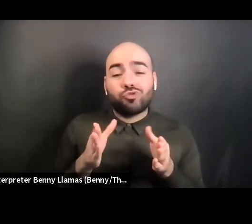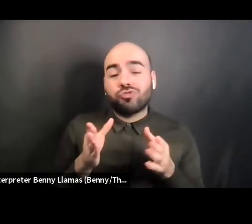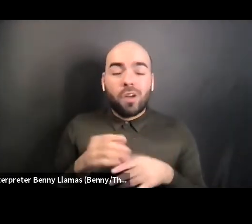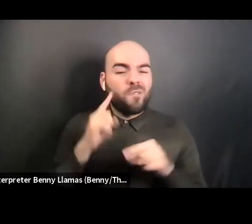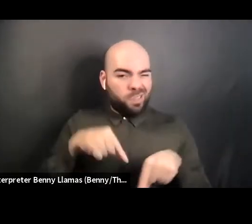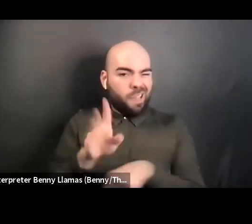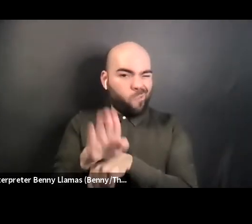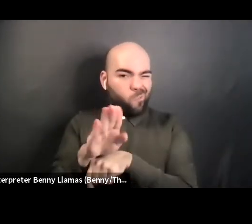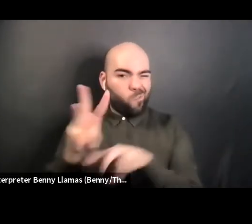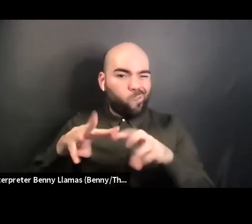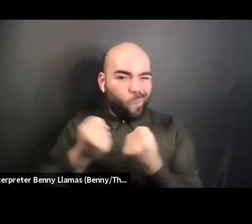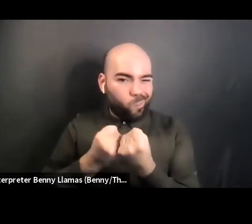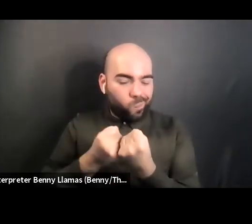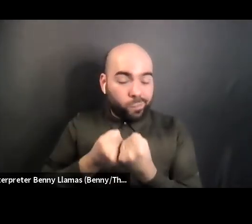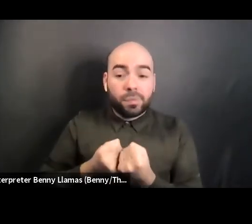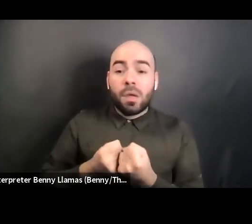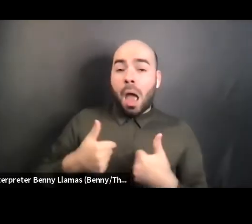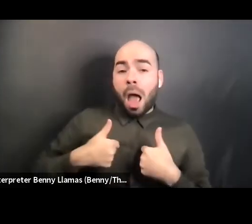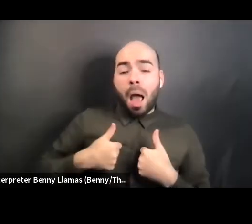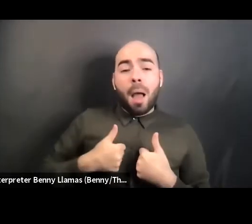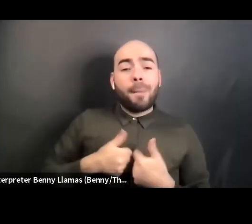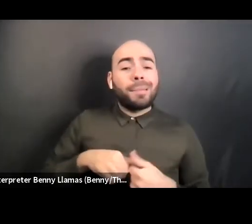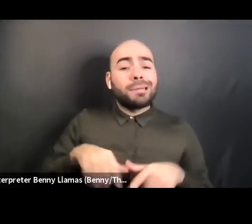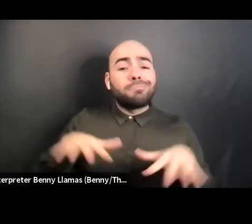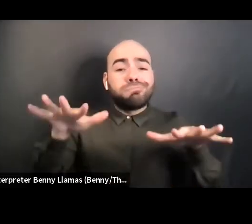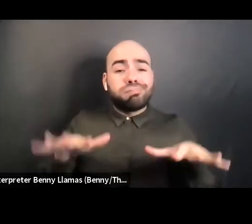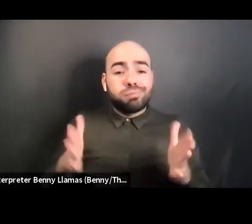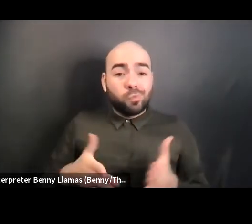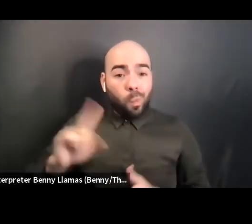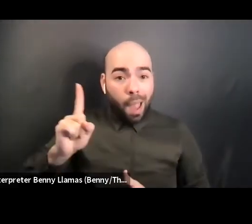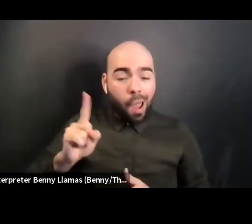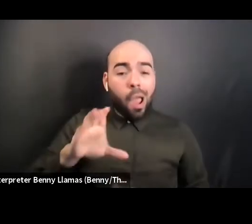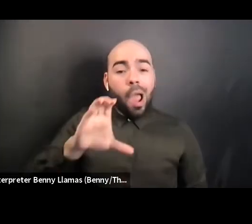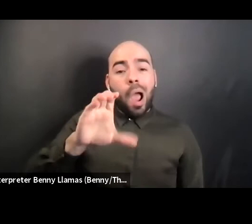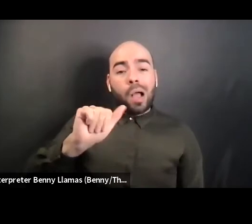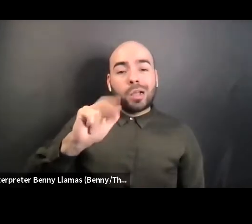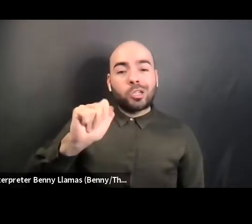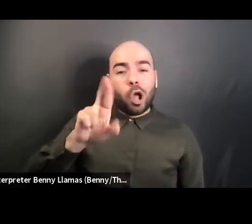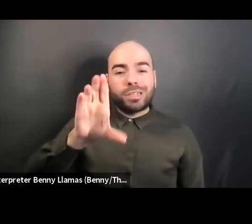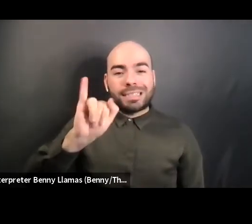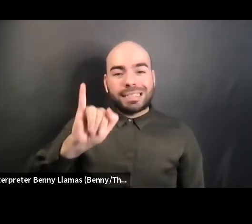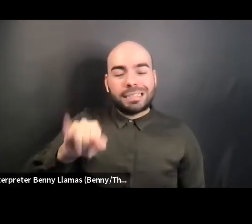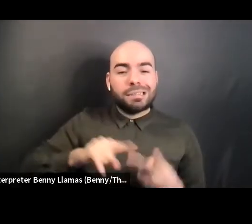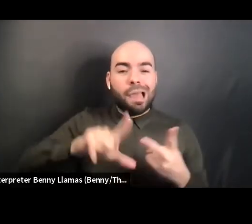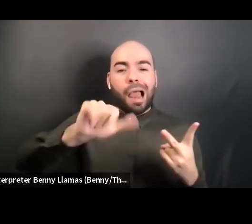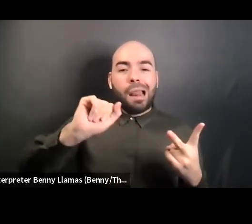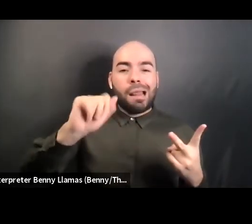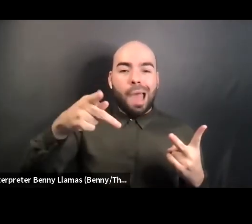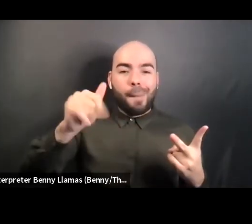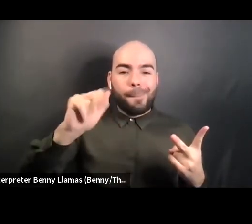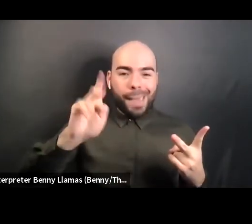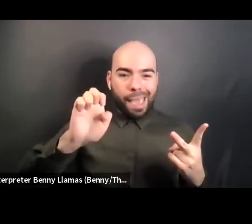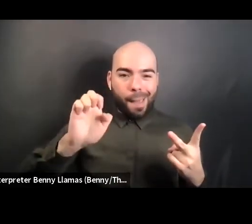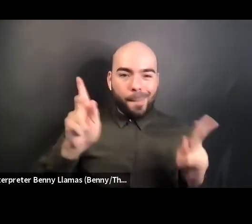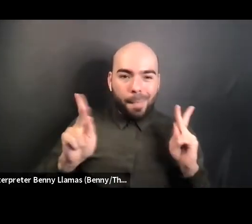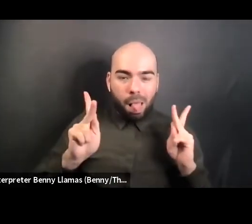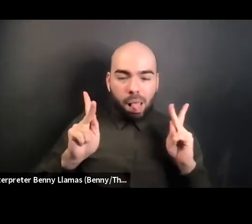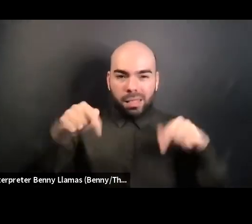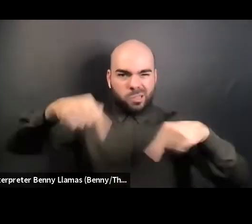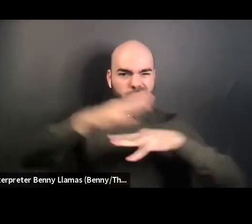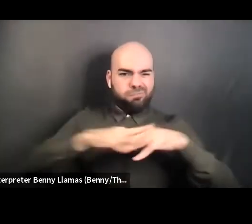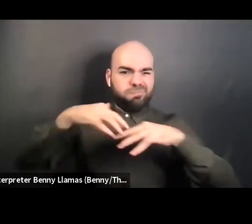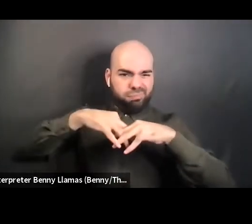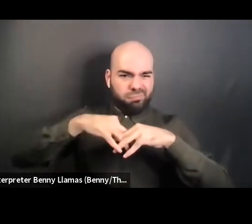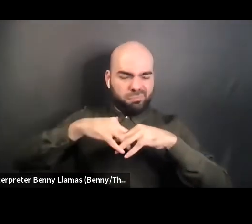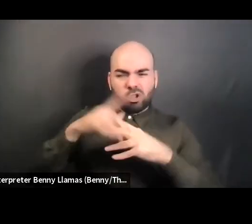programming. I am currently a settler on the land of the Canarsie and Lenape people, who I hope to continue uplifting,